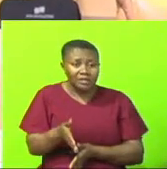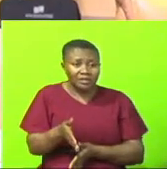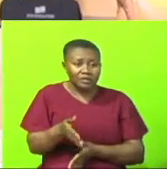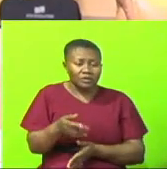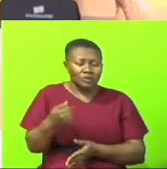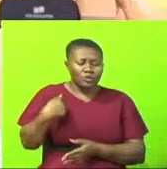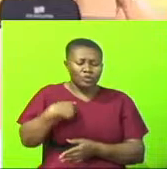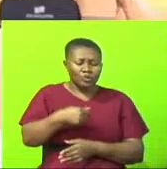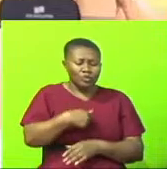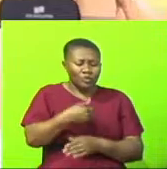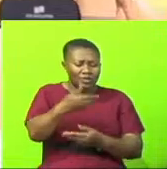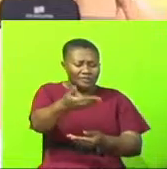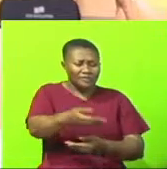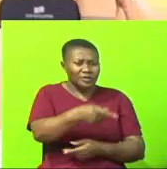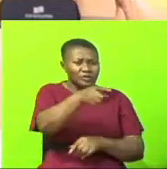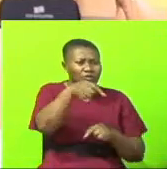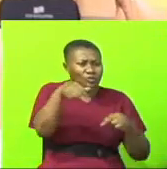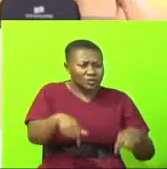you today